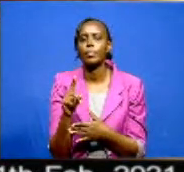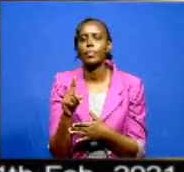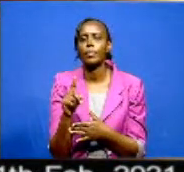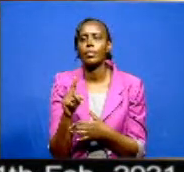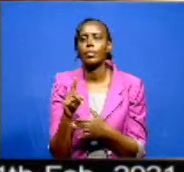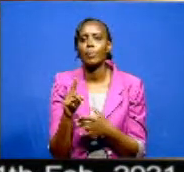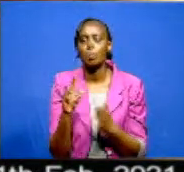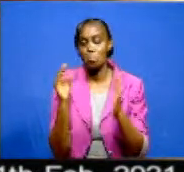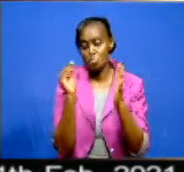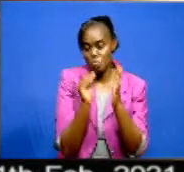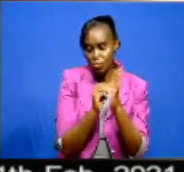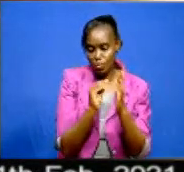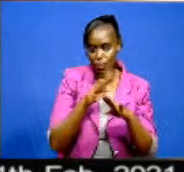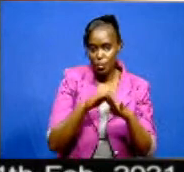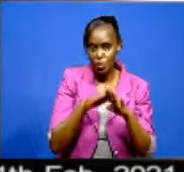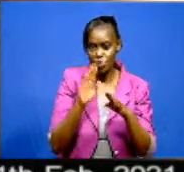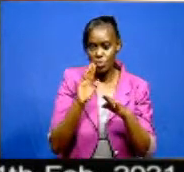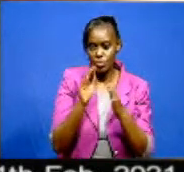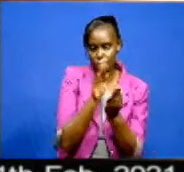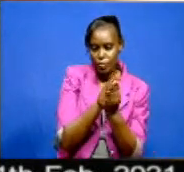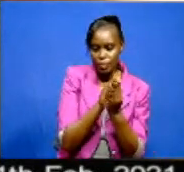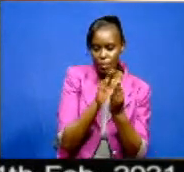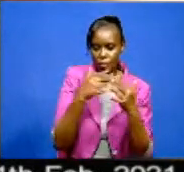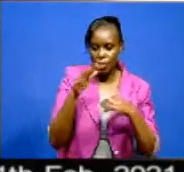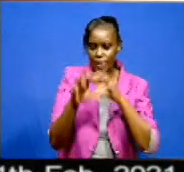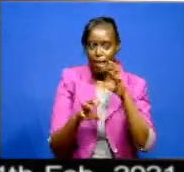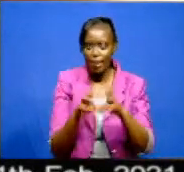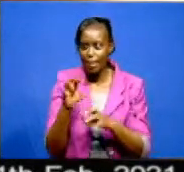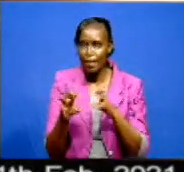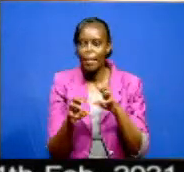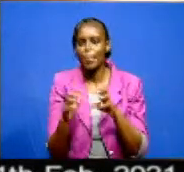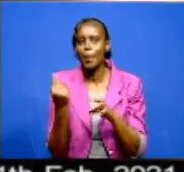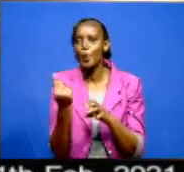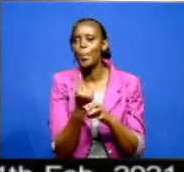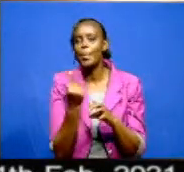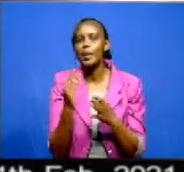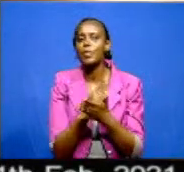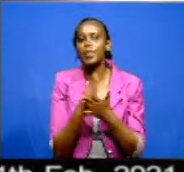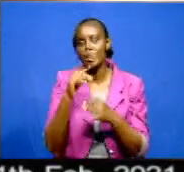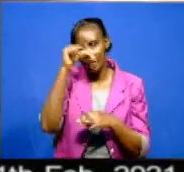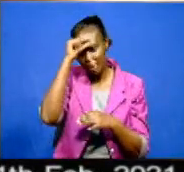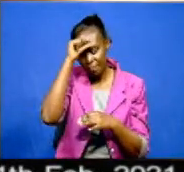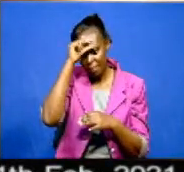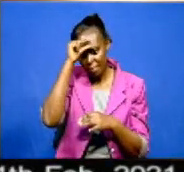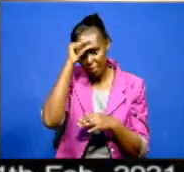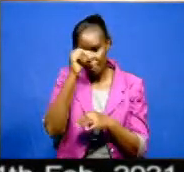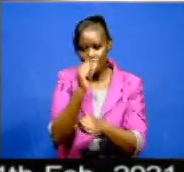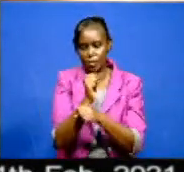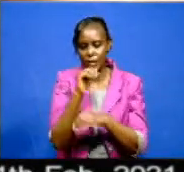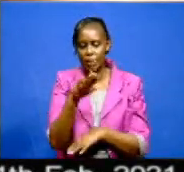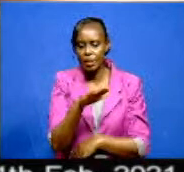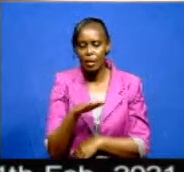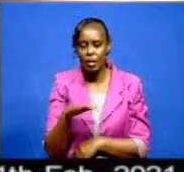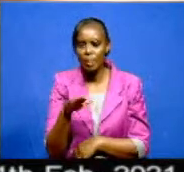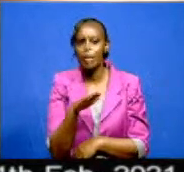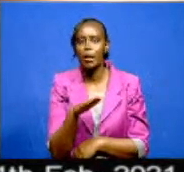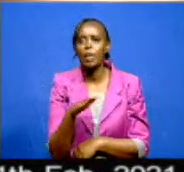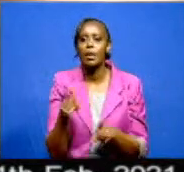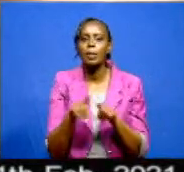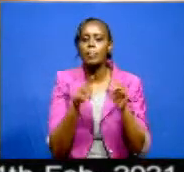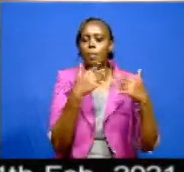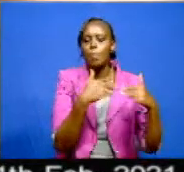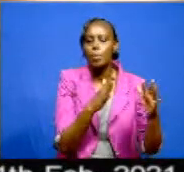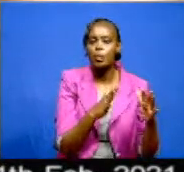be placed on conserving wildlife, not only within the government protected areas, but also